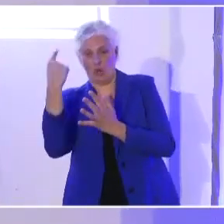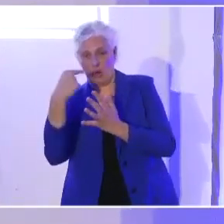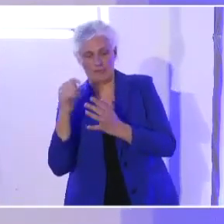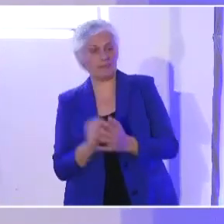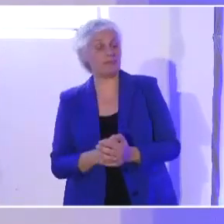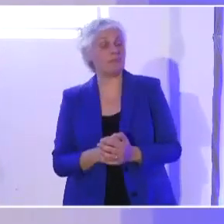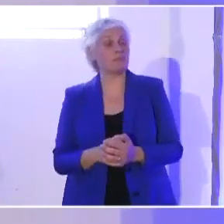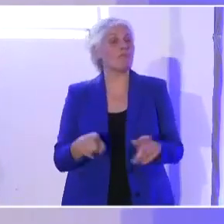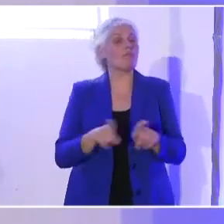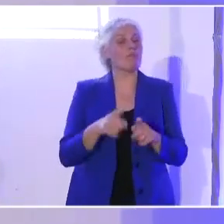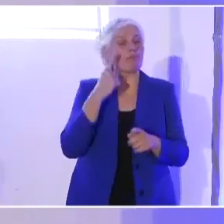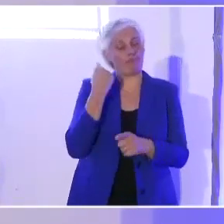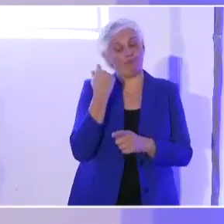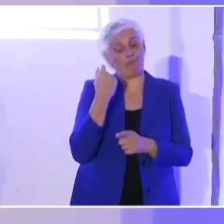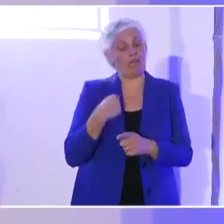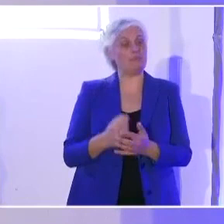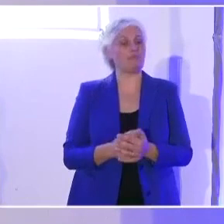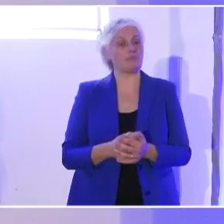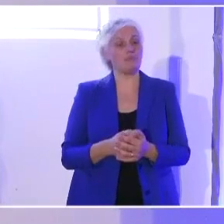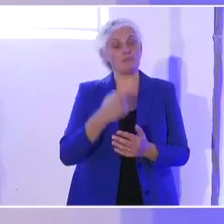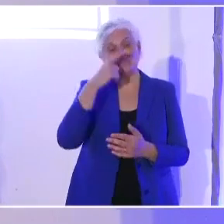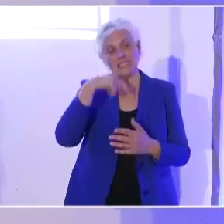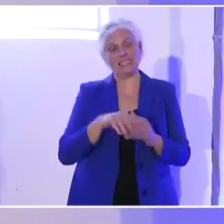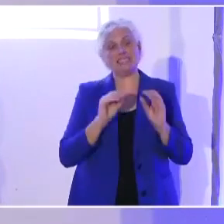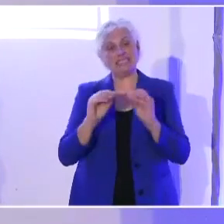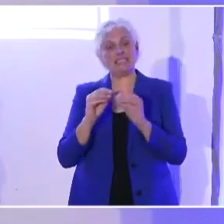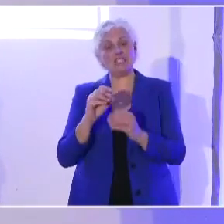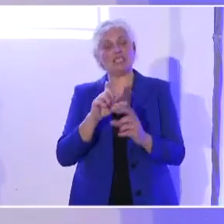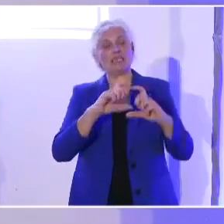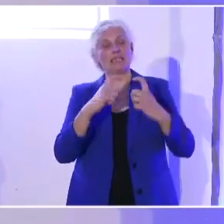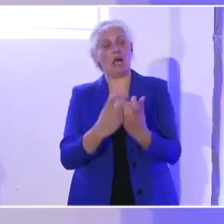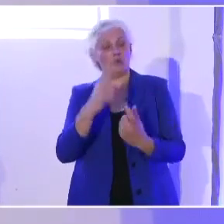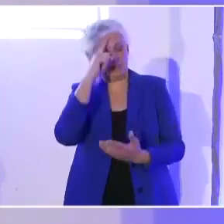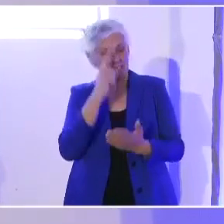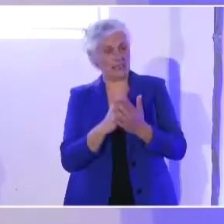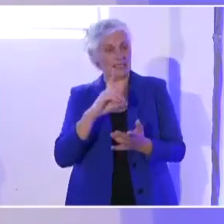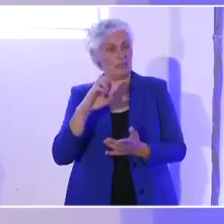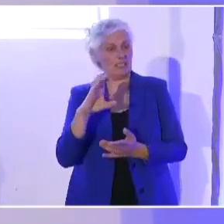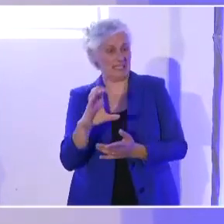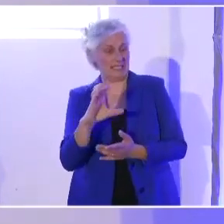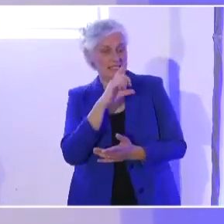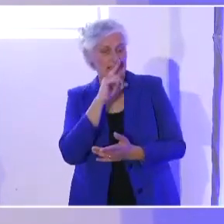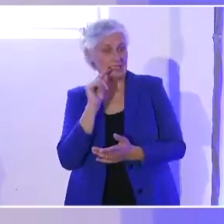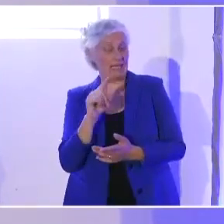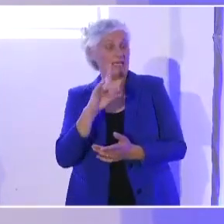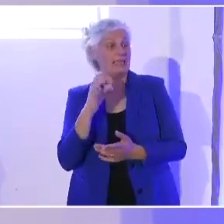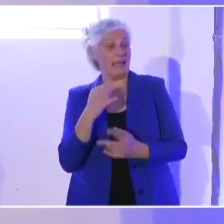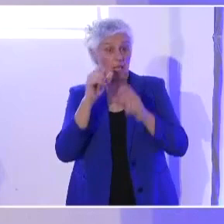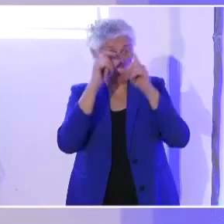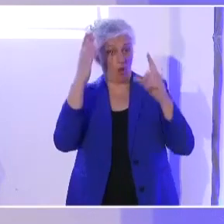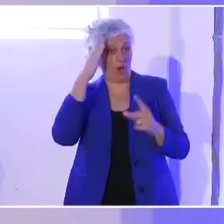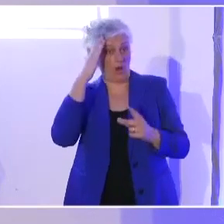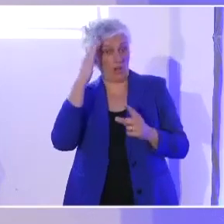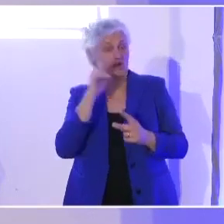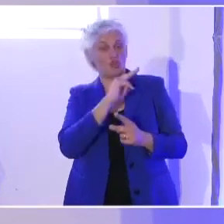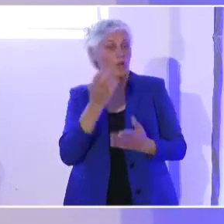also seen recently the Teaching Council decision. And in that case, the DPC said that the date of awareness is not the